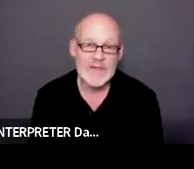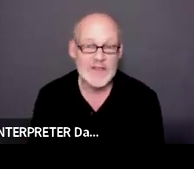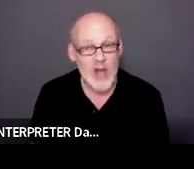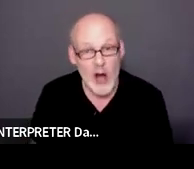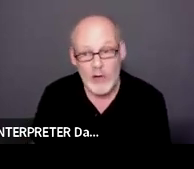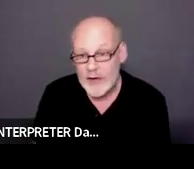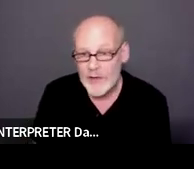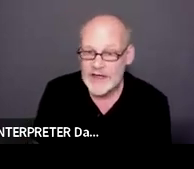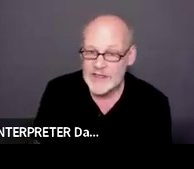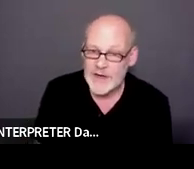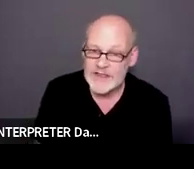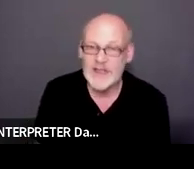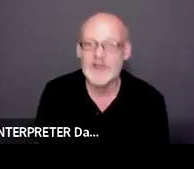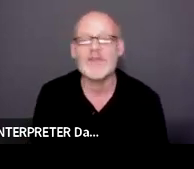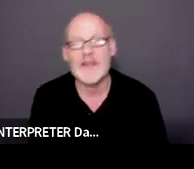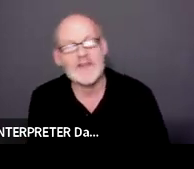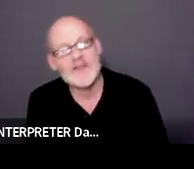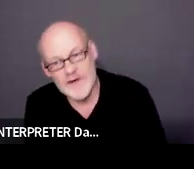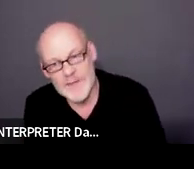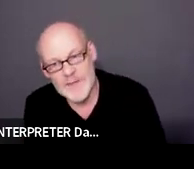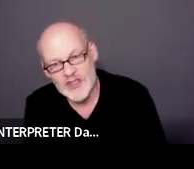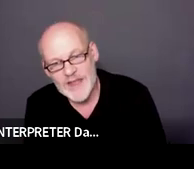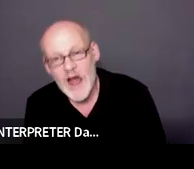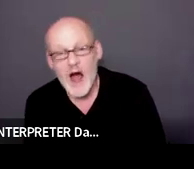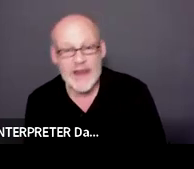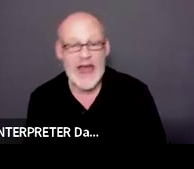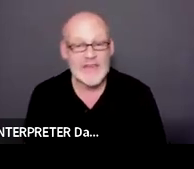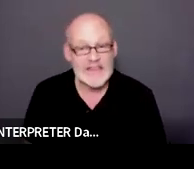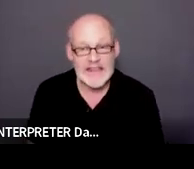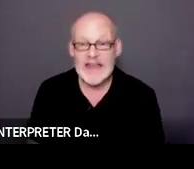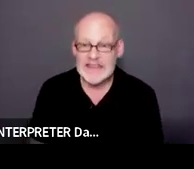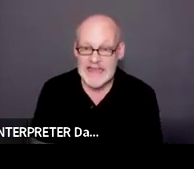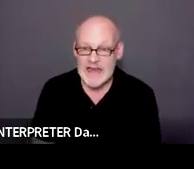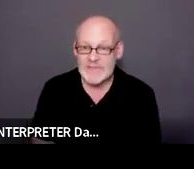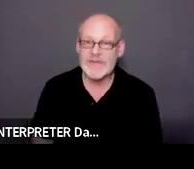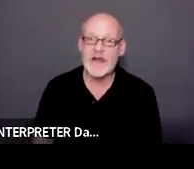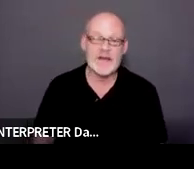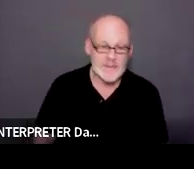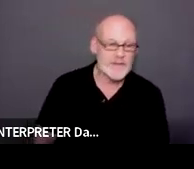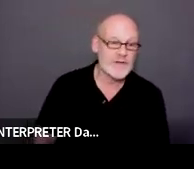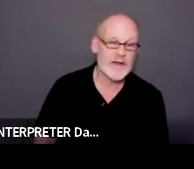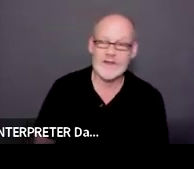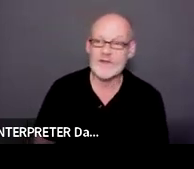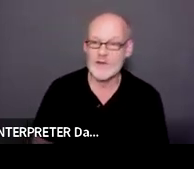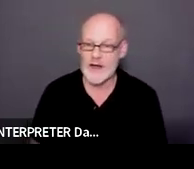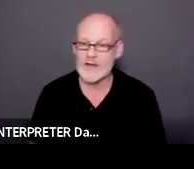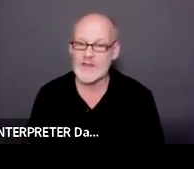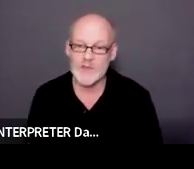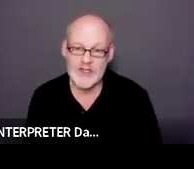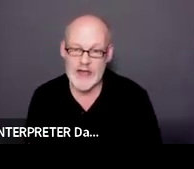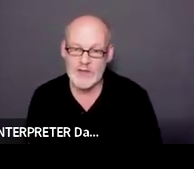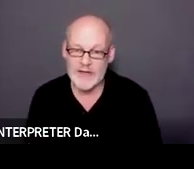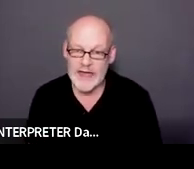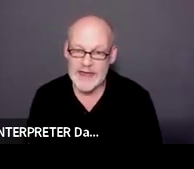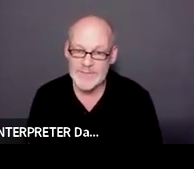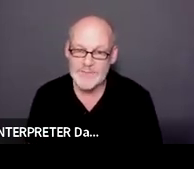And Gabby says, oh, okay, what a nice surprise. Thank you. Thank you so very much. Okay, having said that, Dave and Elizabeth, if you'd like to, you can go ahead and